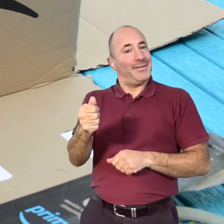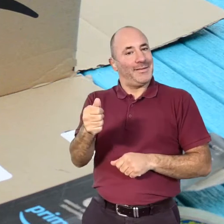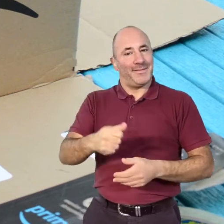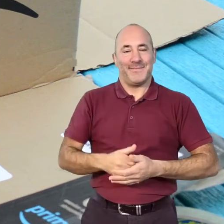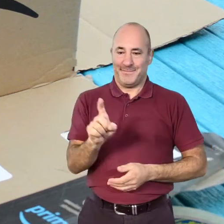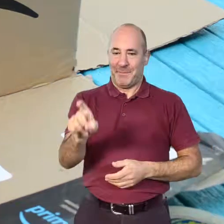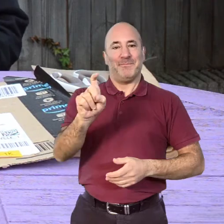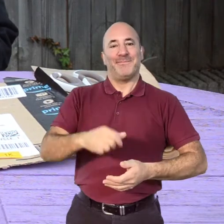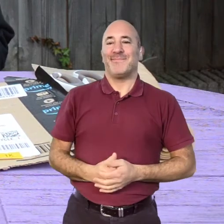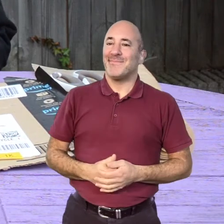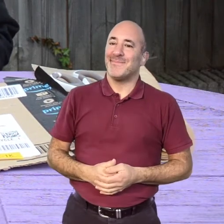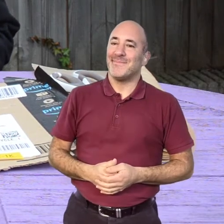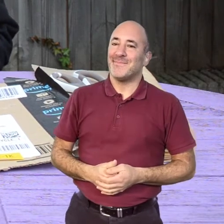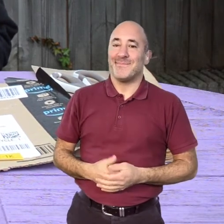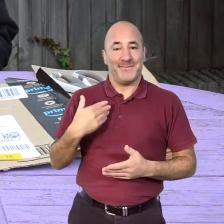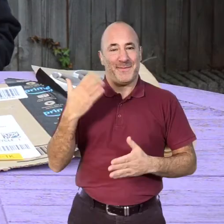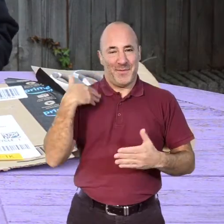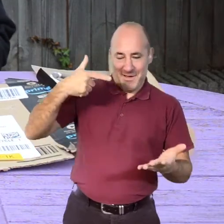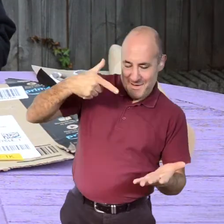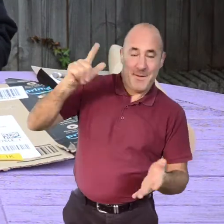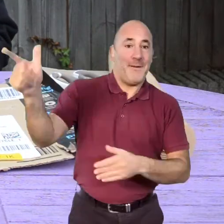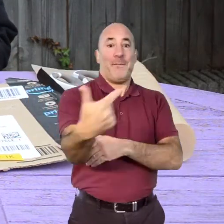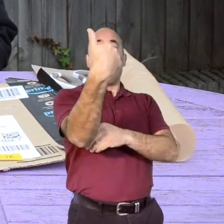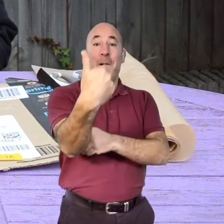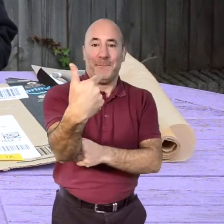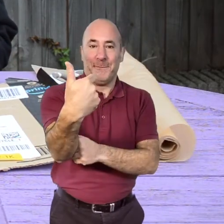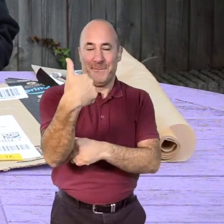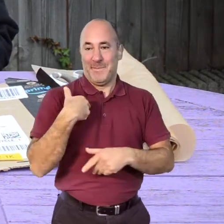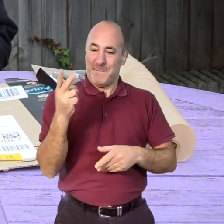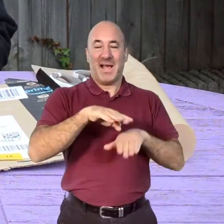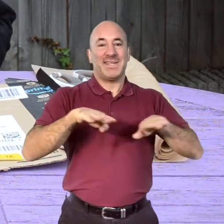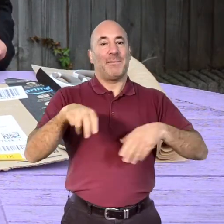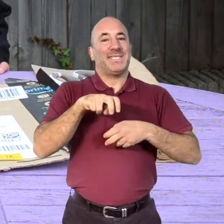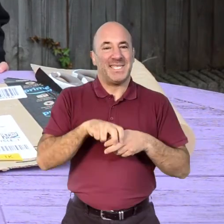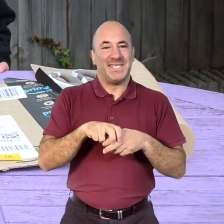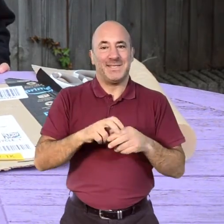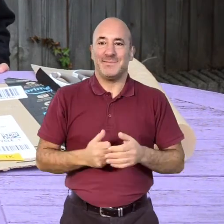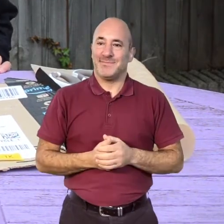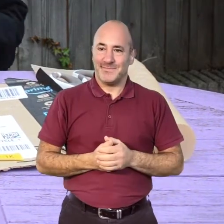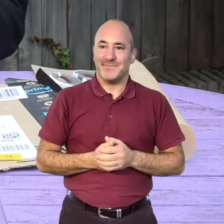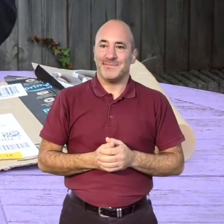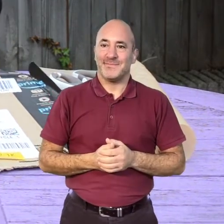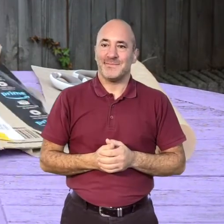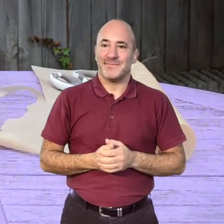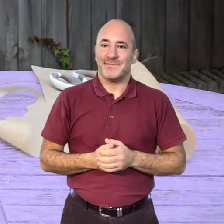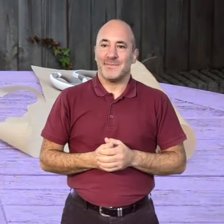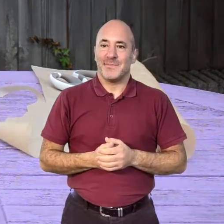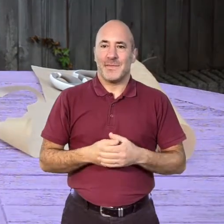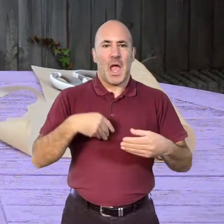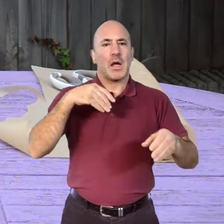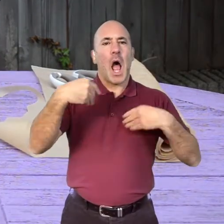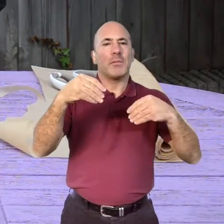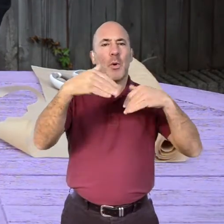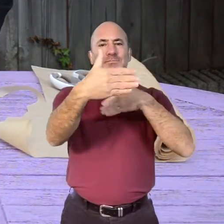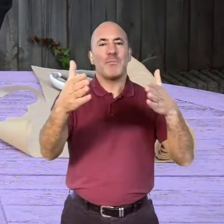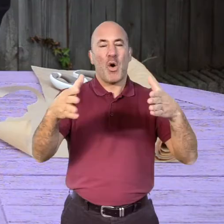done. Now we've gone back to a long shot so you can see me sitting at the table. I'm